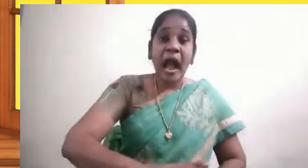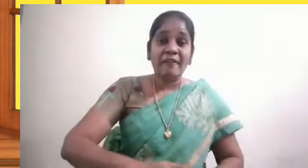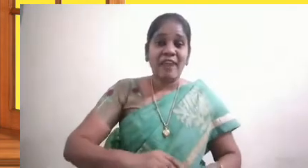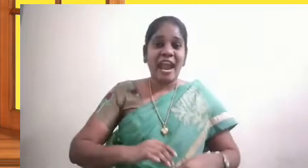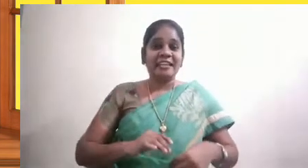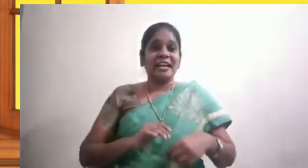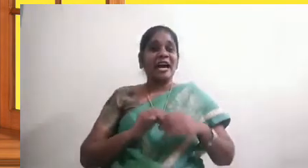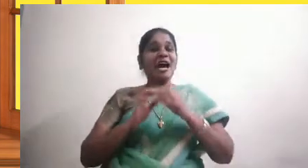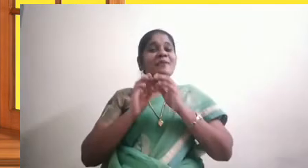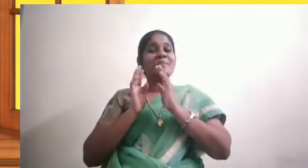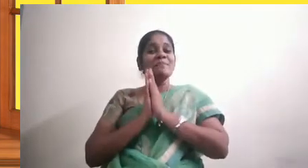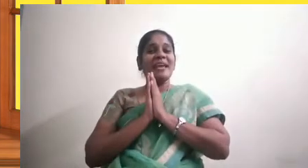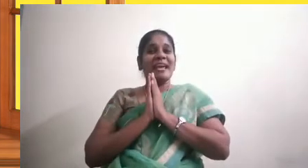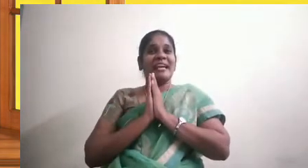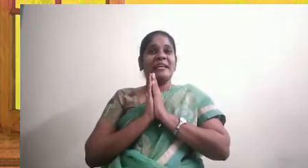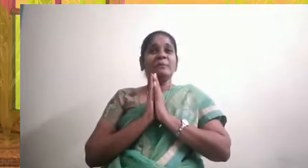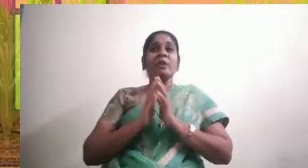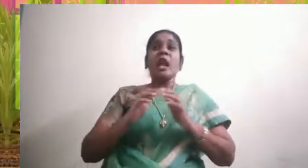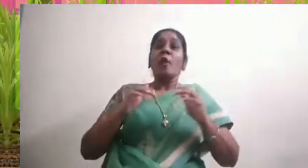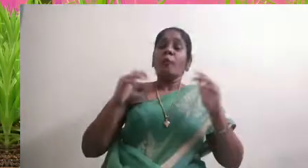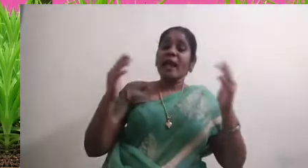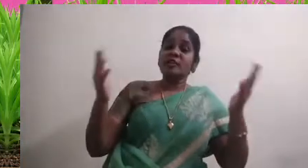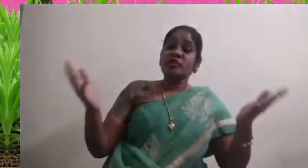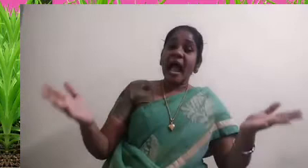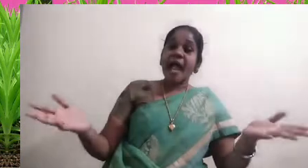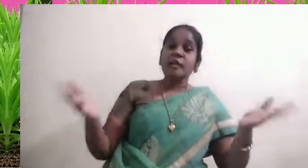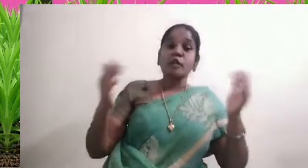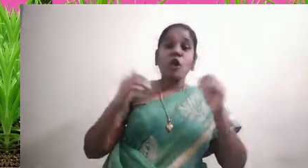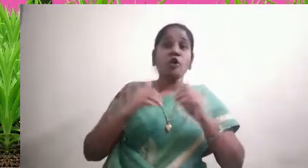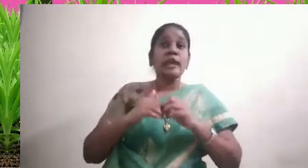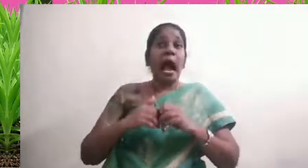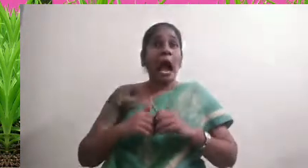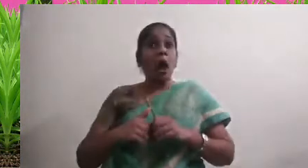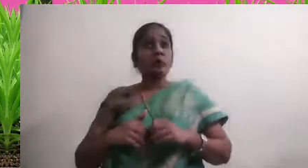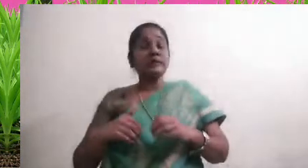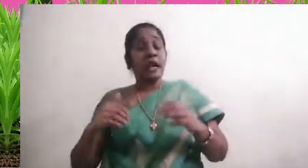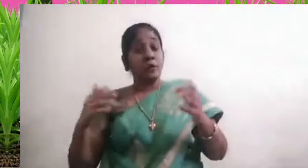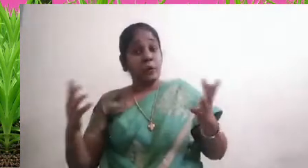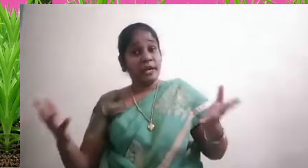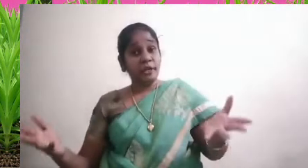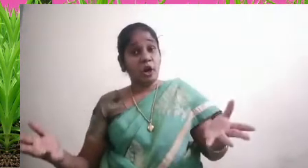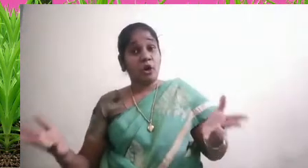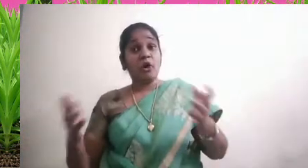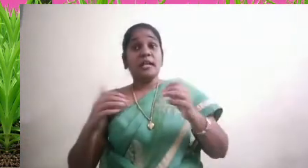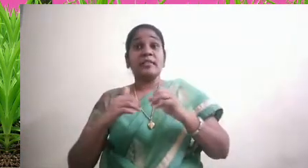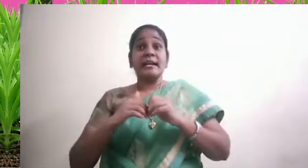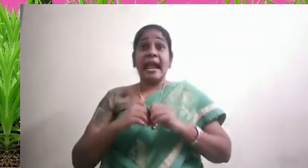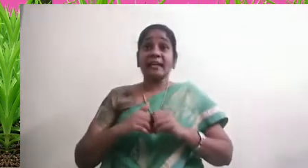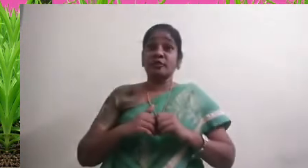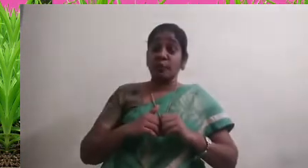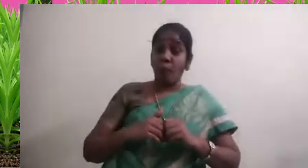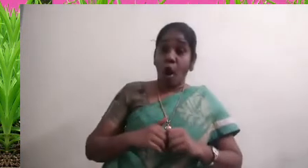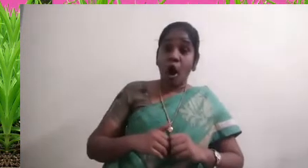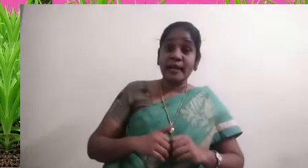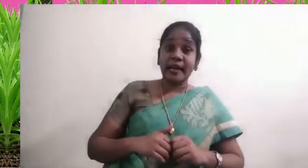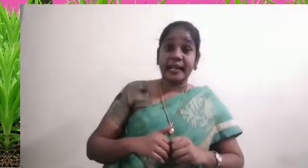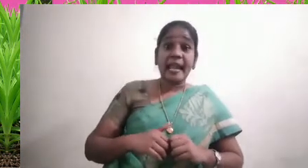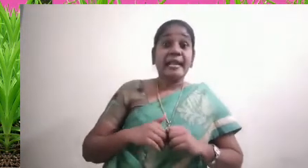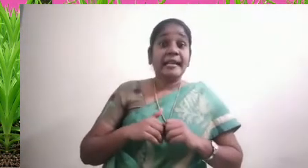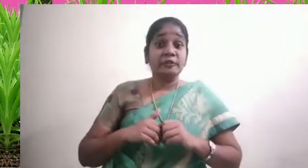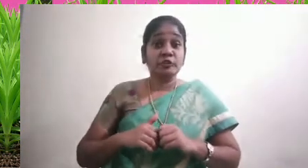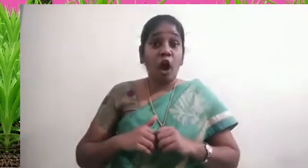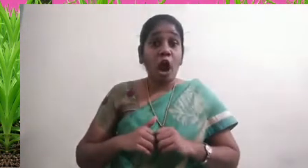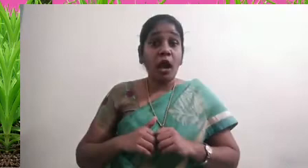threw away the bean. When Jack looked out the window the next